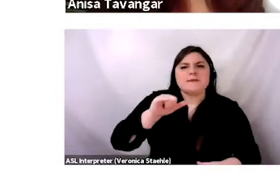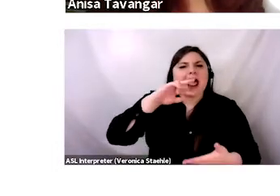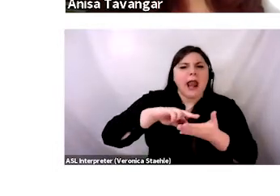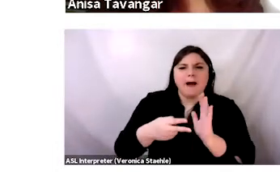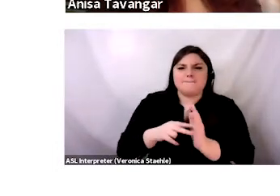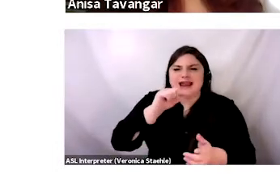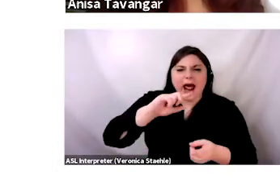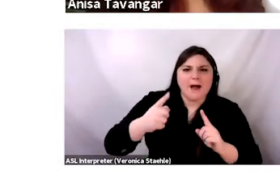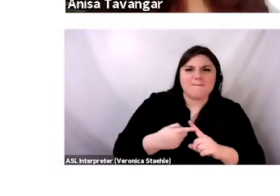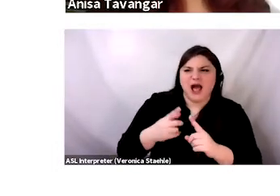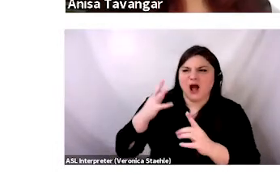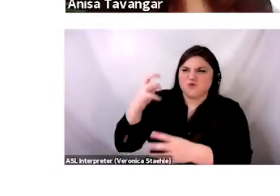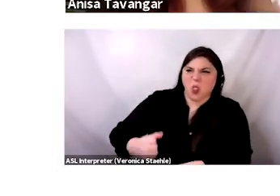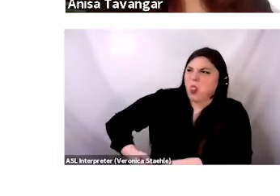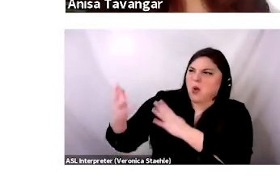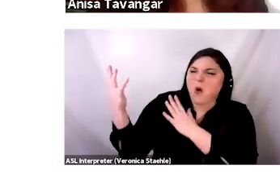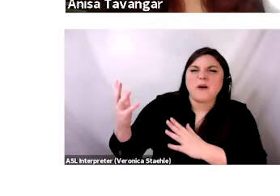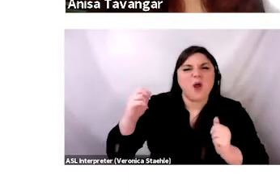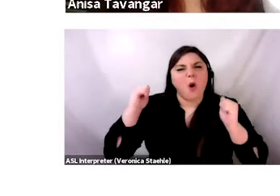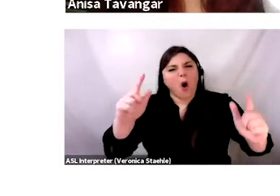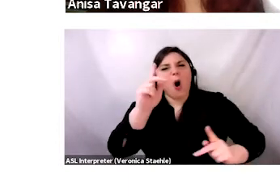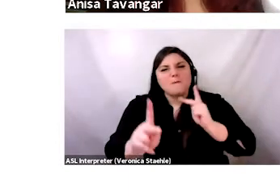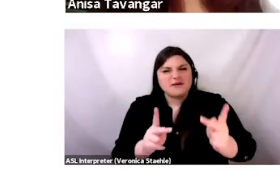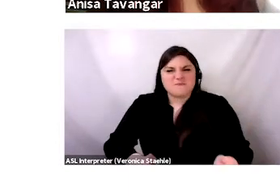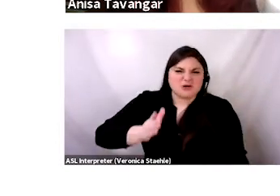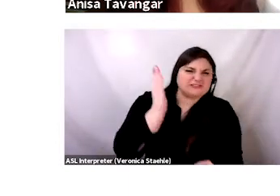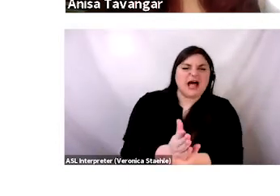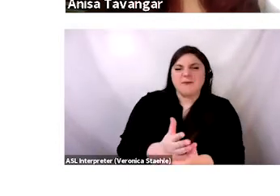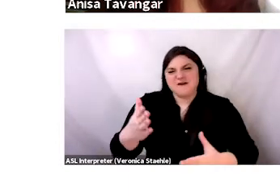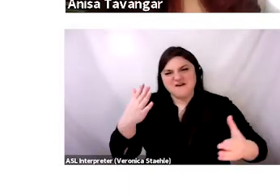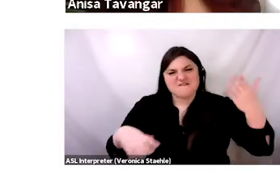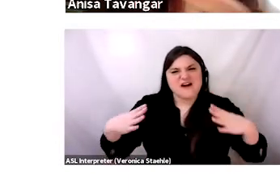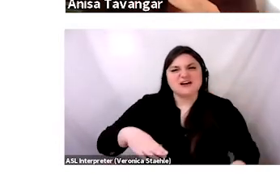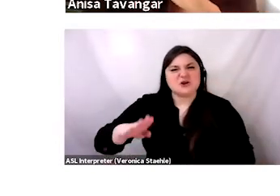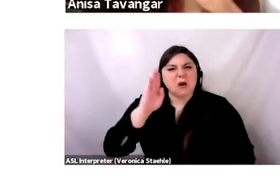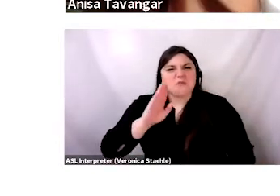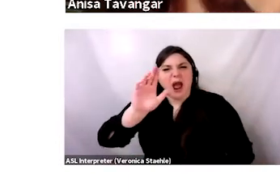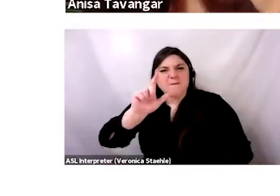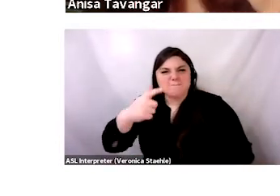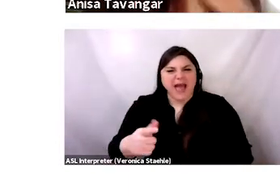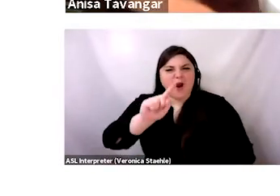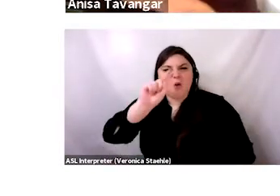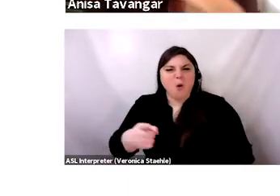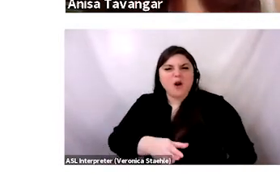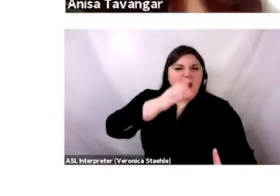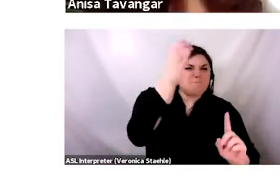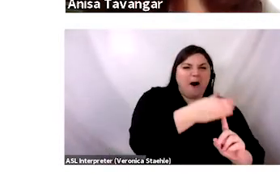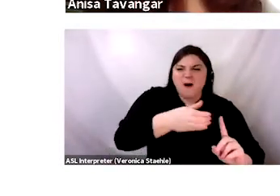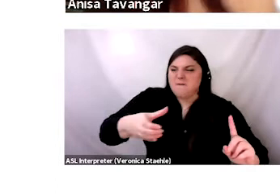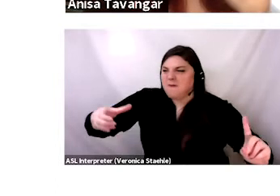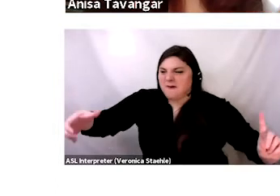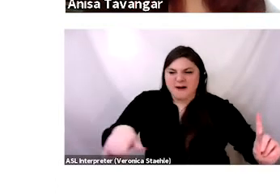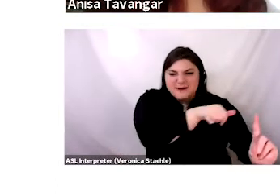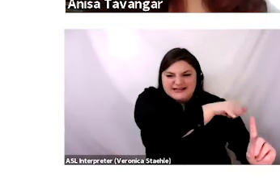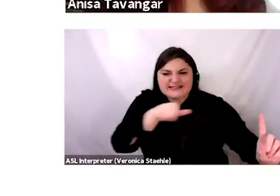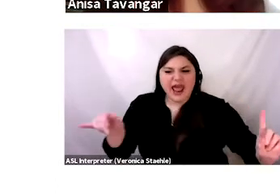it. It's not that everybody should wear, a brown sack and become sort of monotonous, homogenous, and